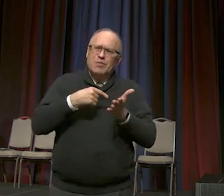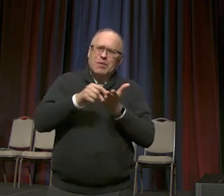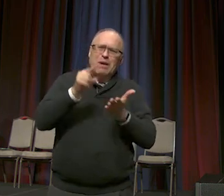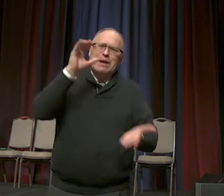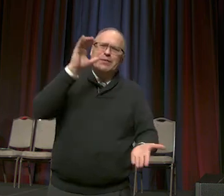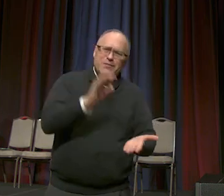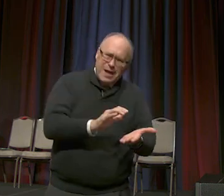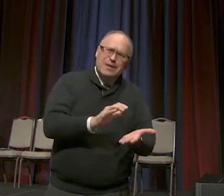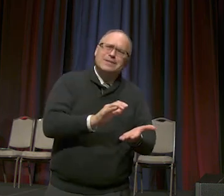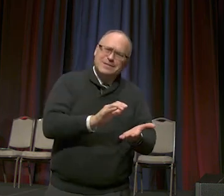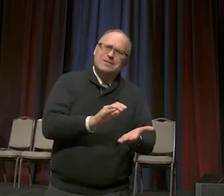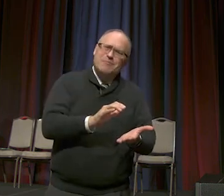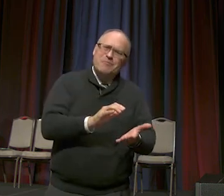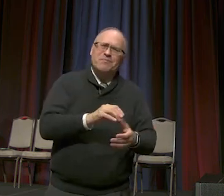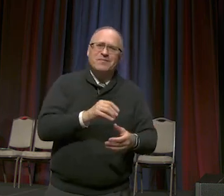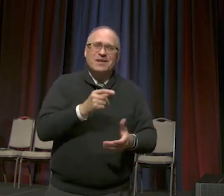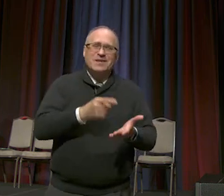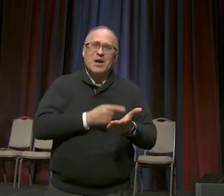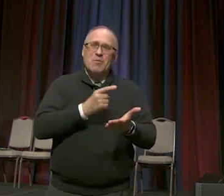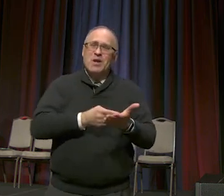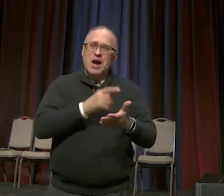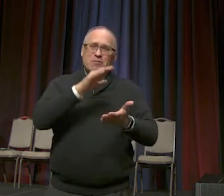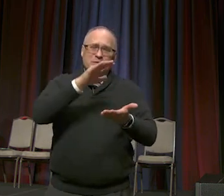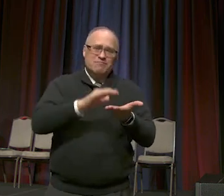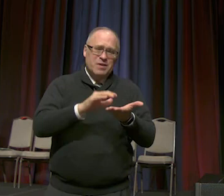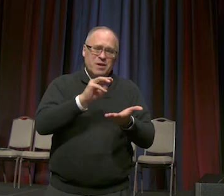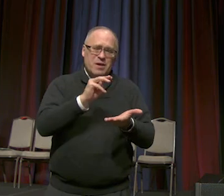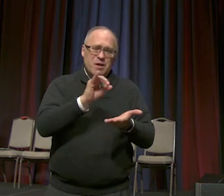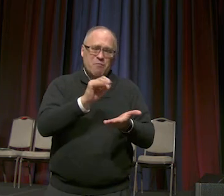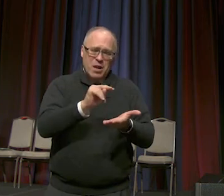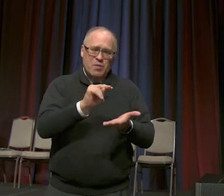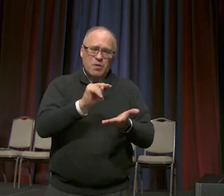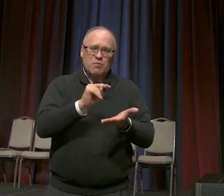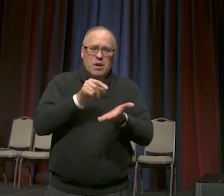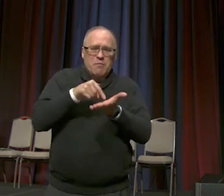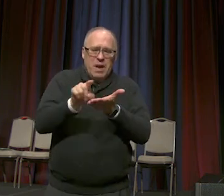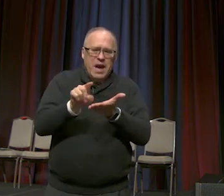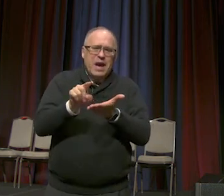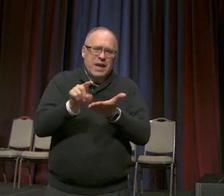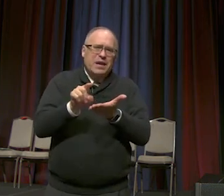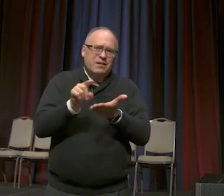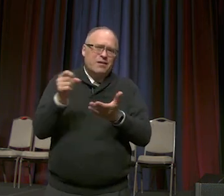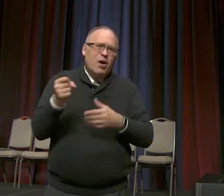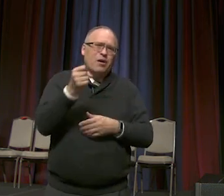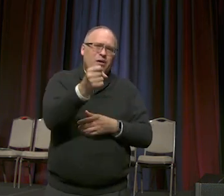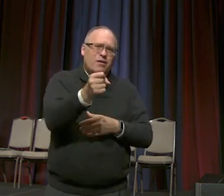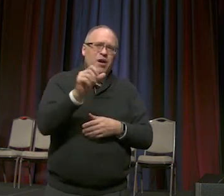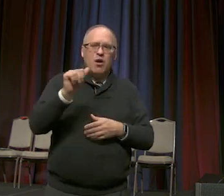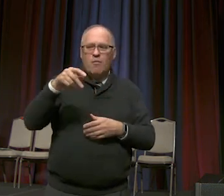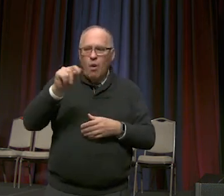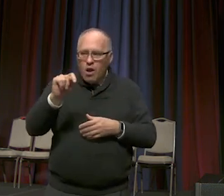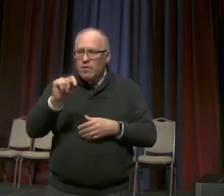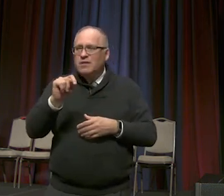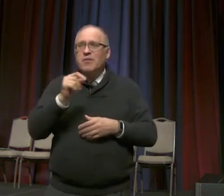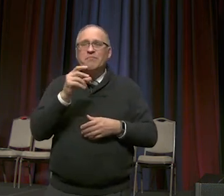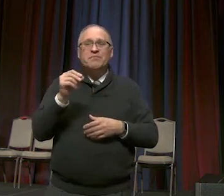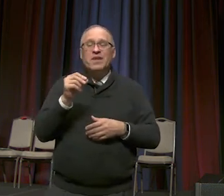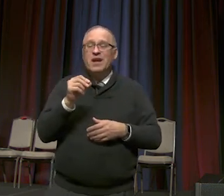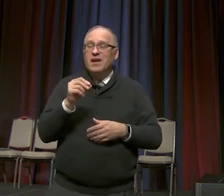scale, sometimes minimum pay appointments, just starting in their ministry and